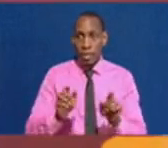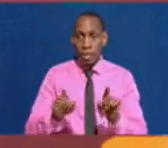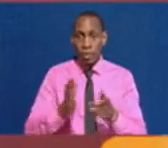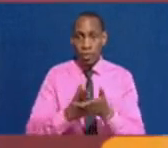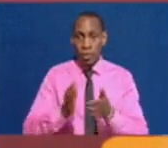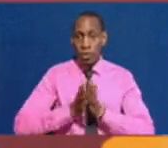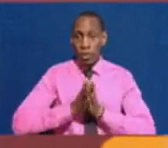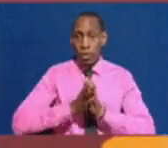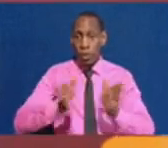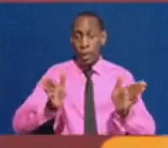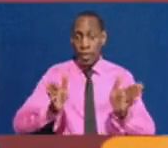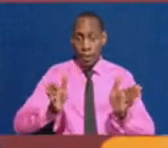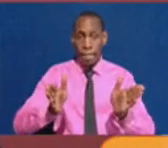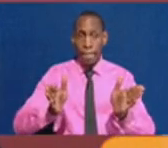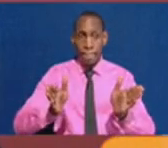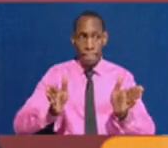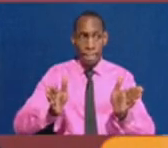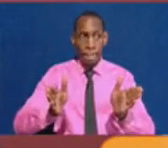up,